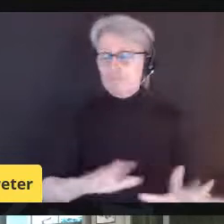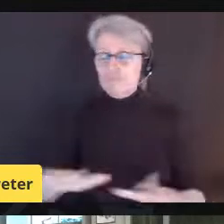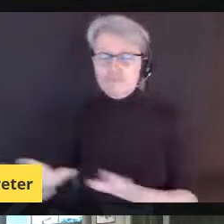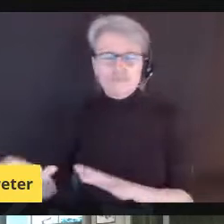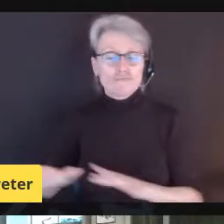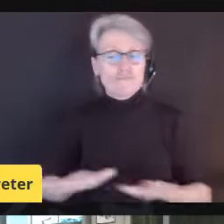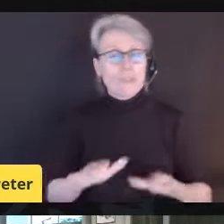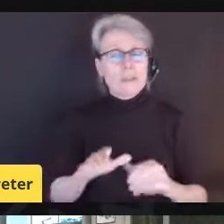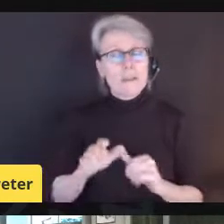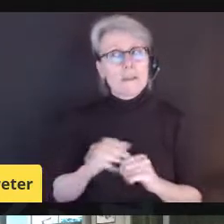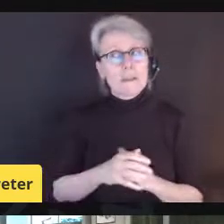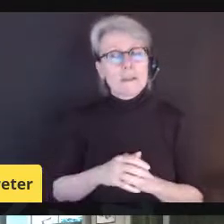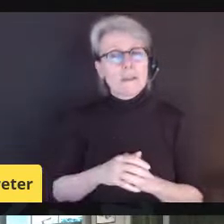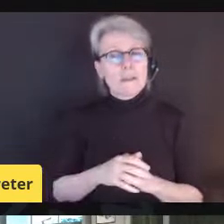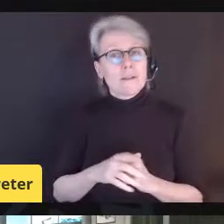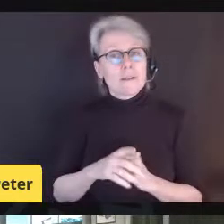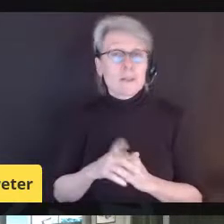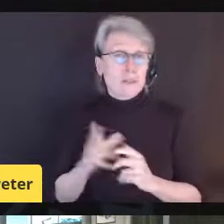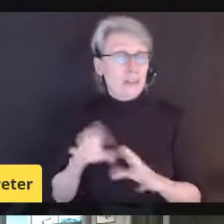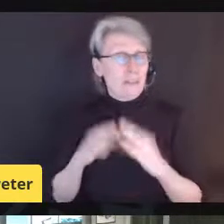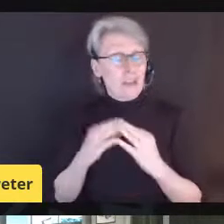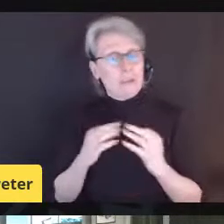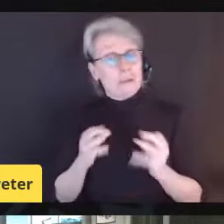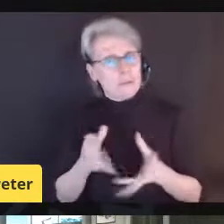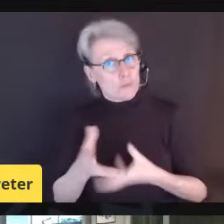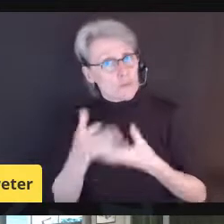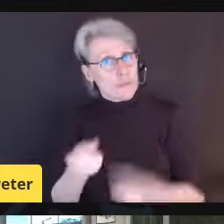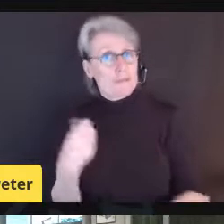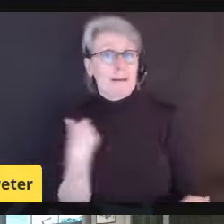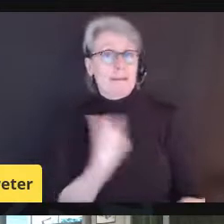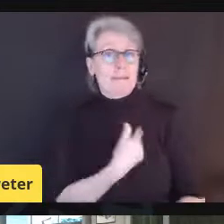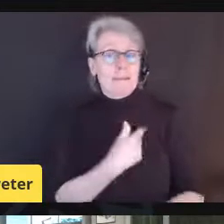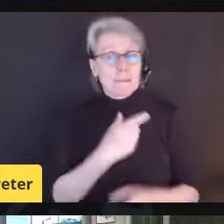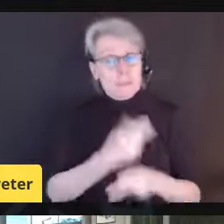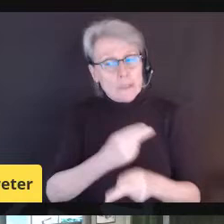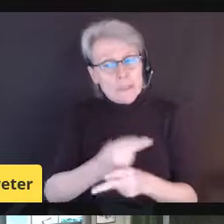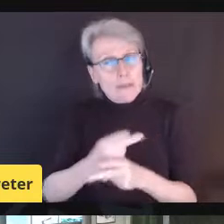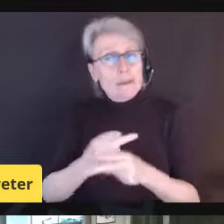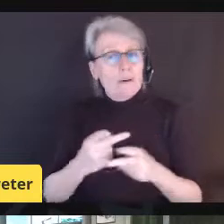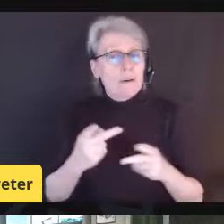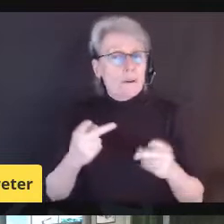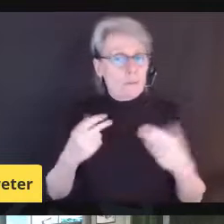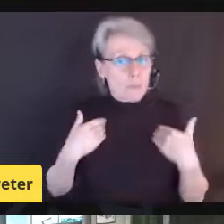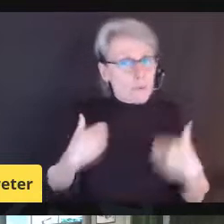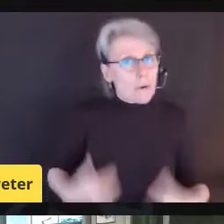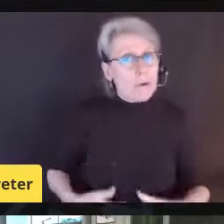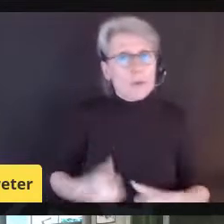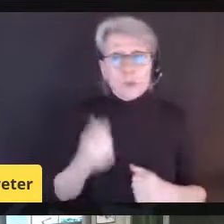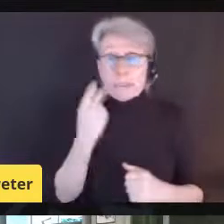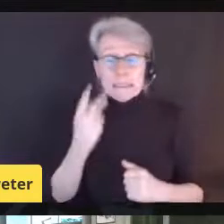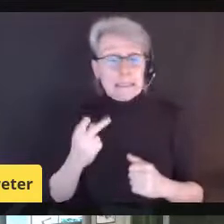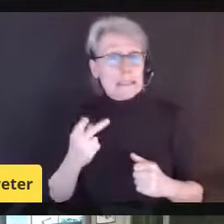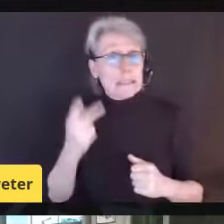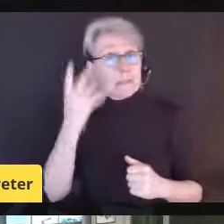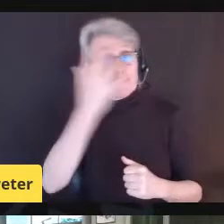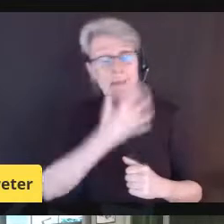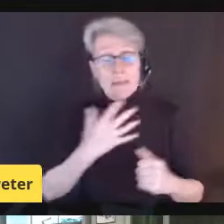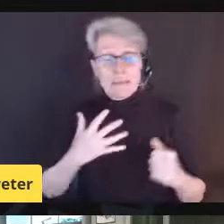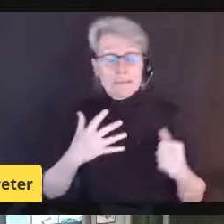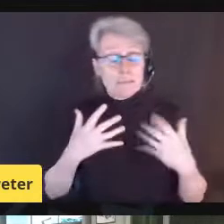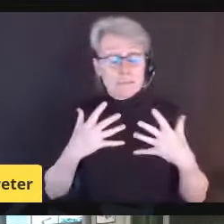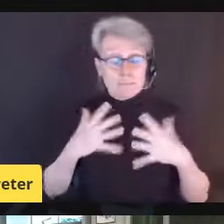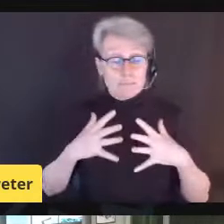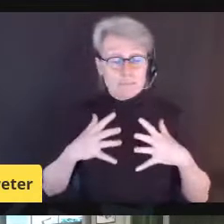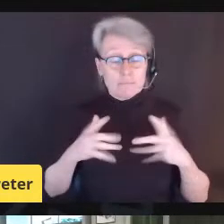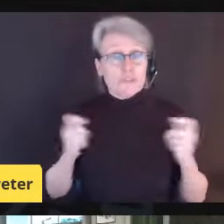with their loved one was magical. Like you'd see the transformation that allowed the family